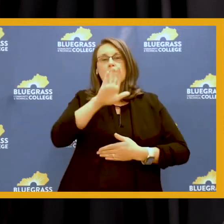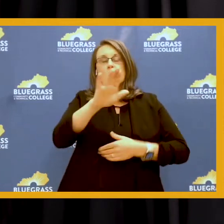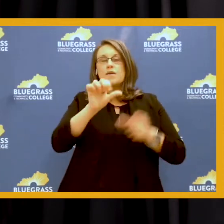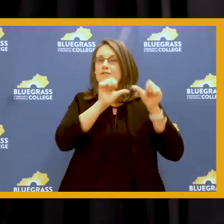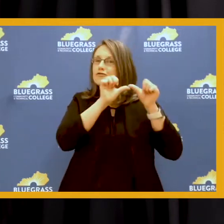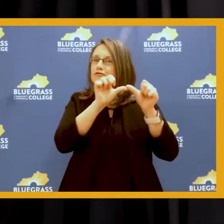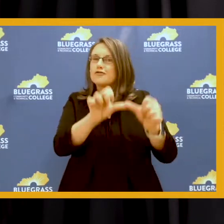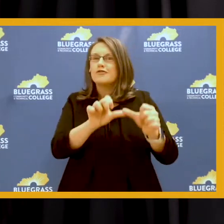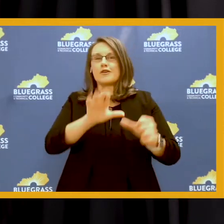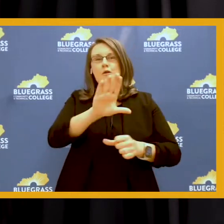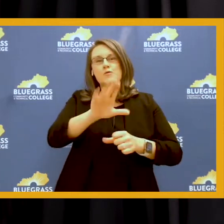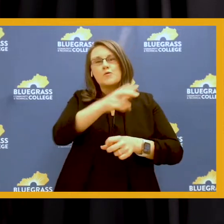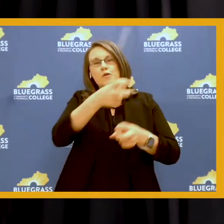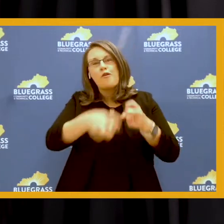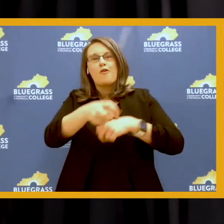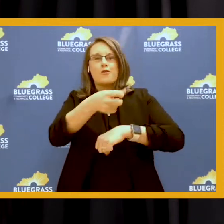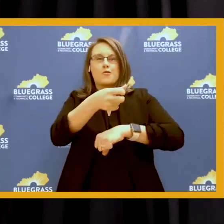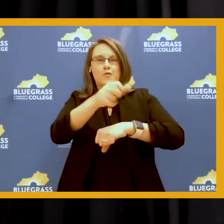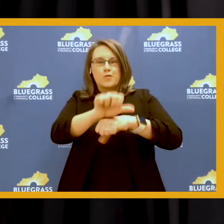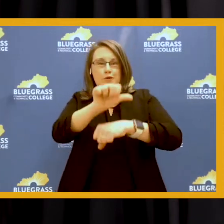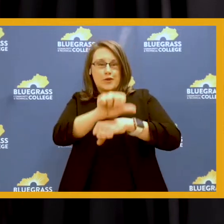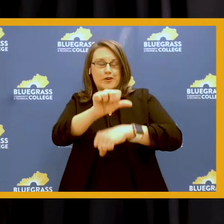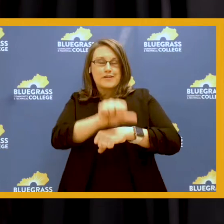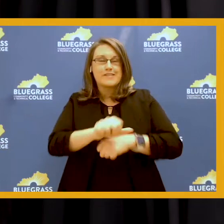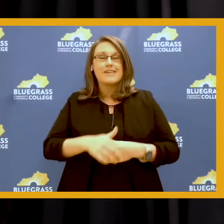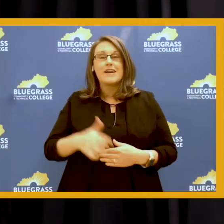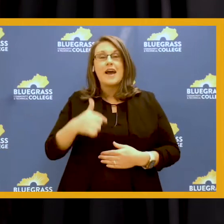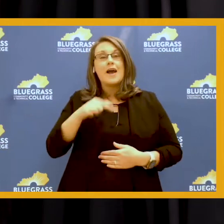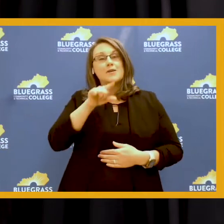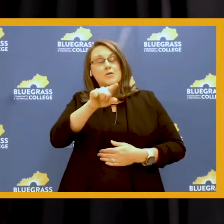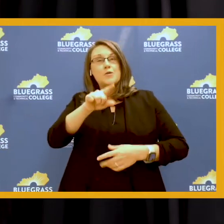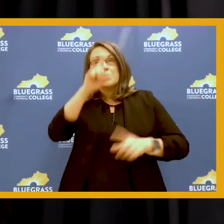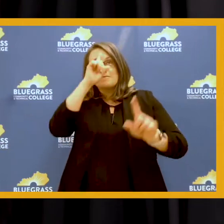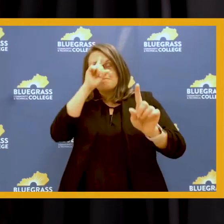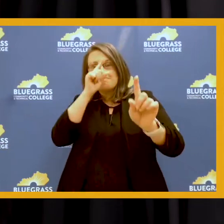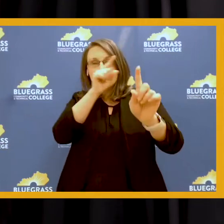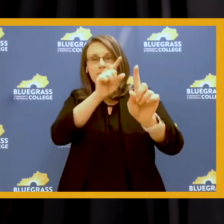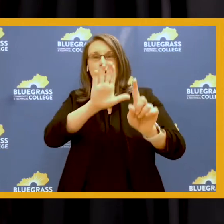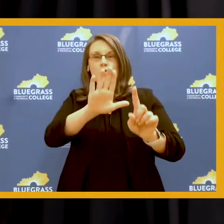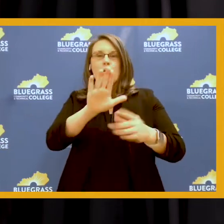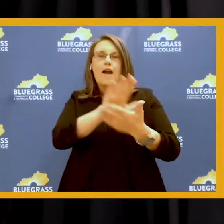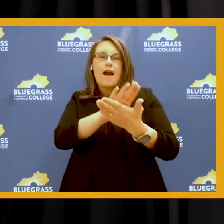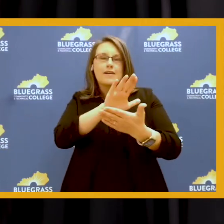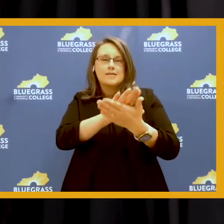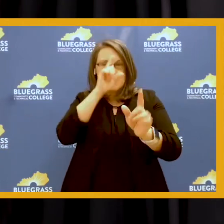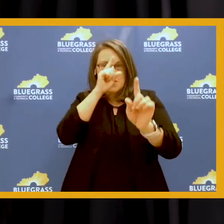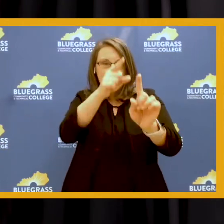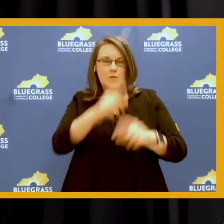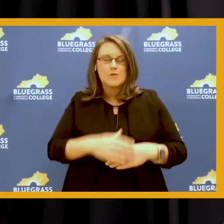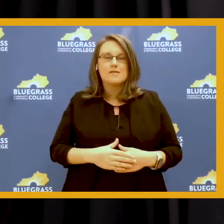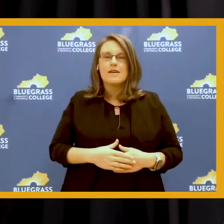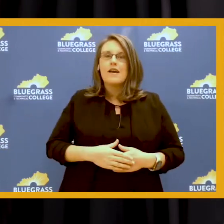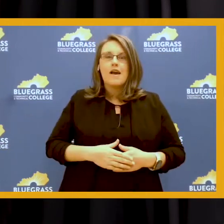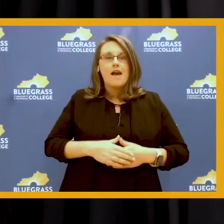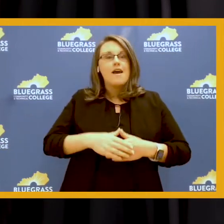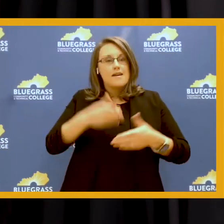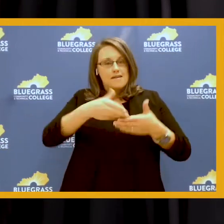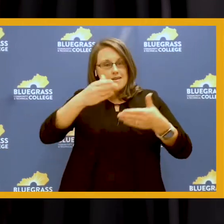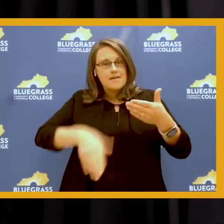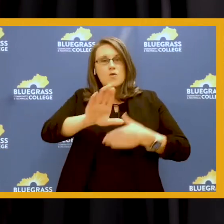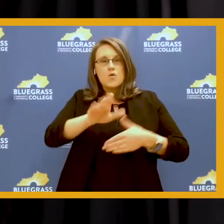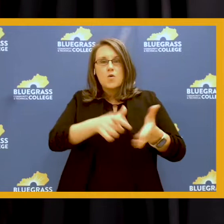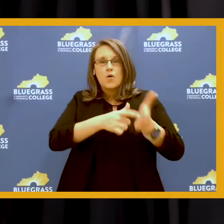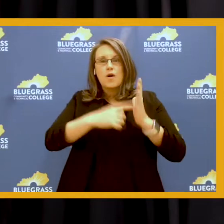for your endurance and your hard work as you pursued your academic goals and ultimately completed